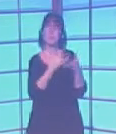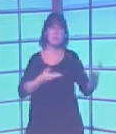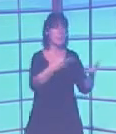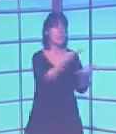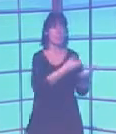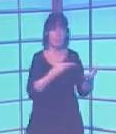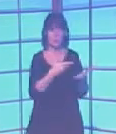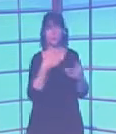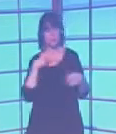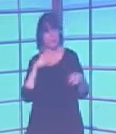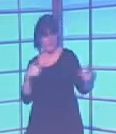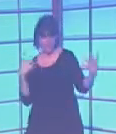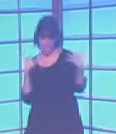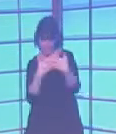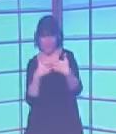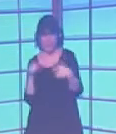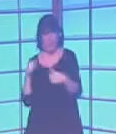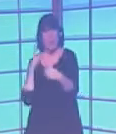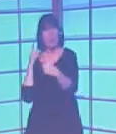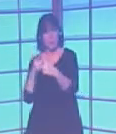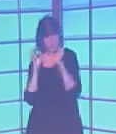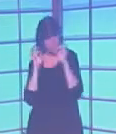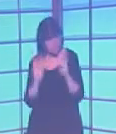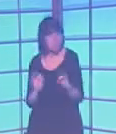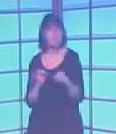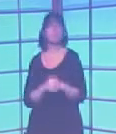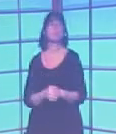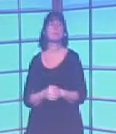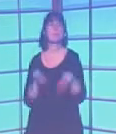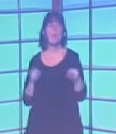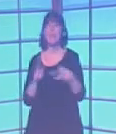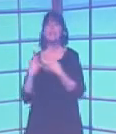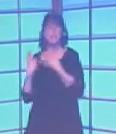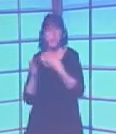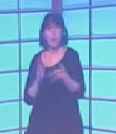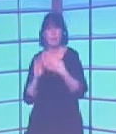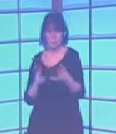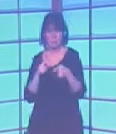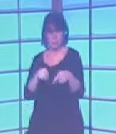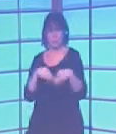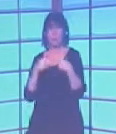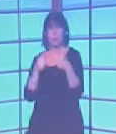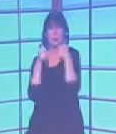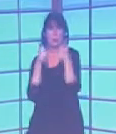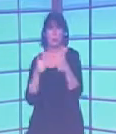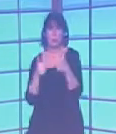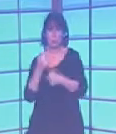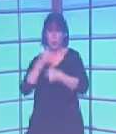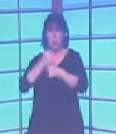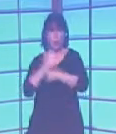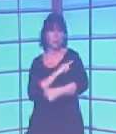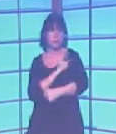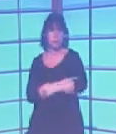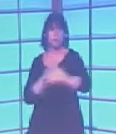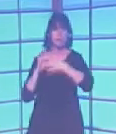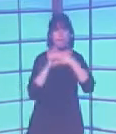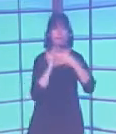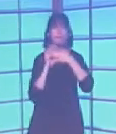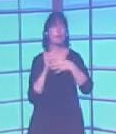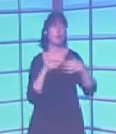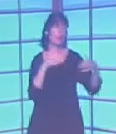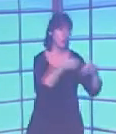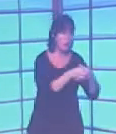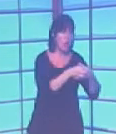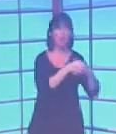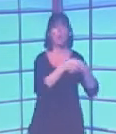well. These services has helped us improve and strengthen our working relationships with clubs, venues, and national